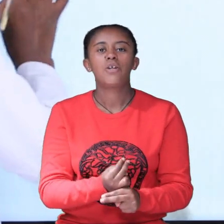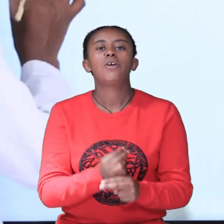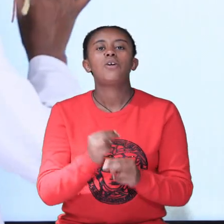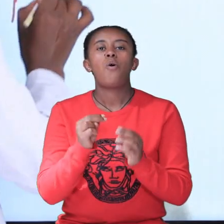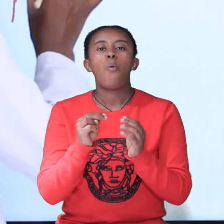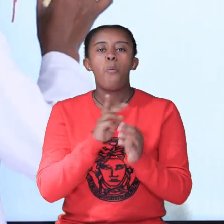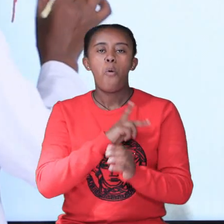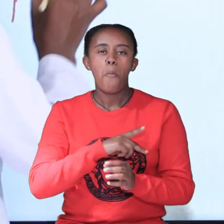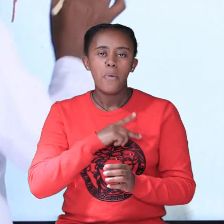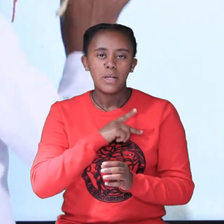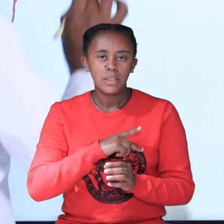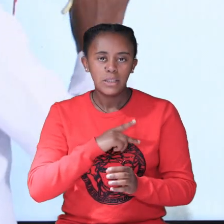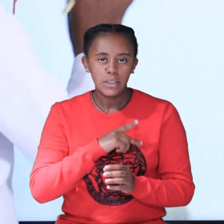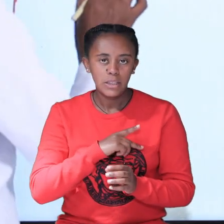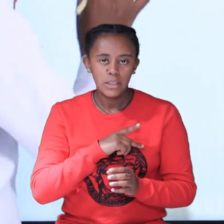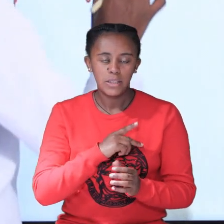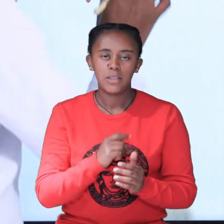property,